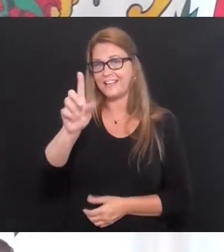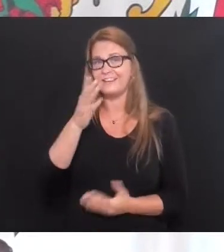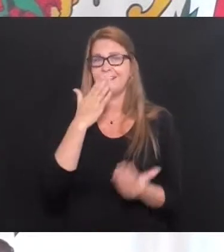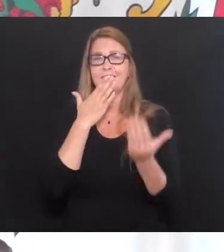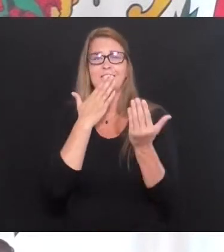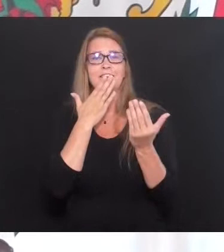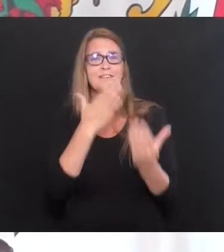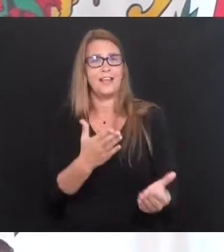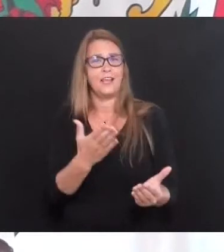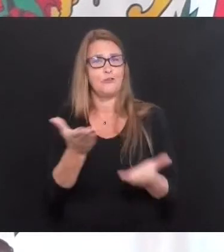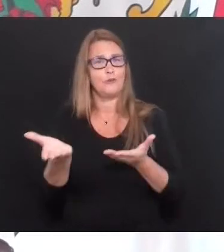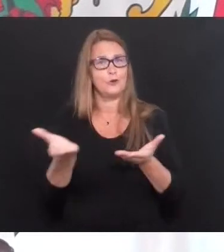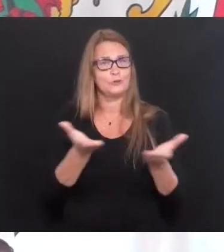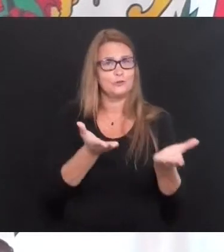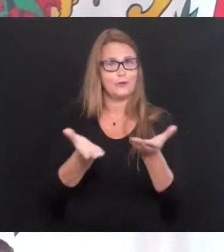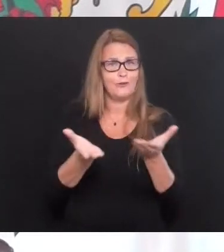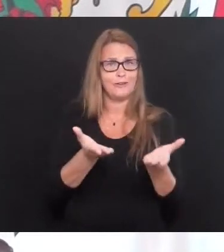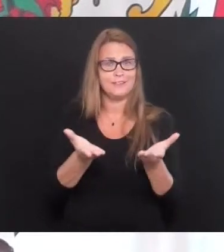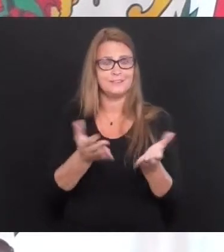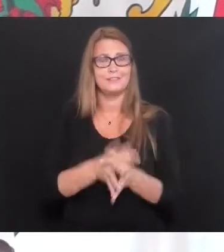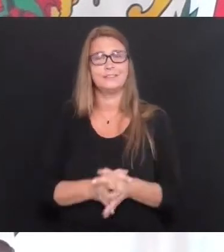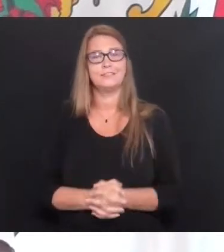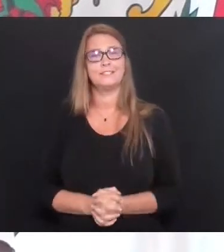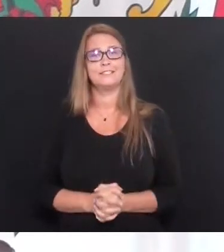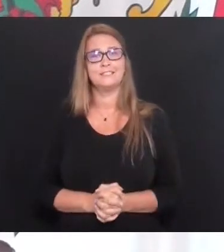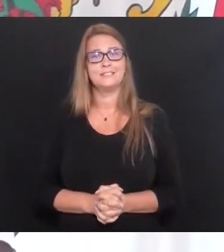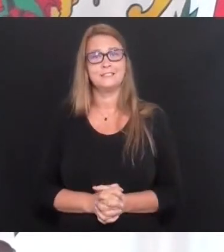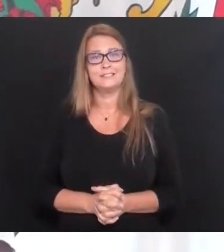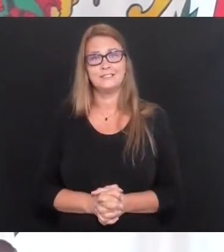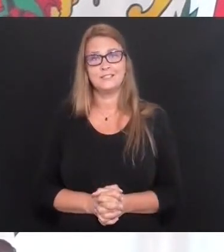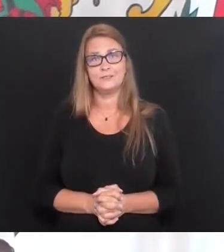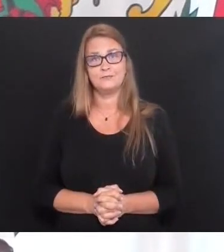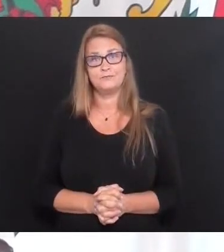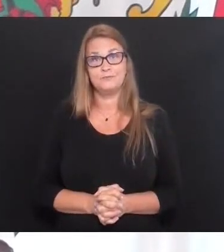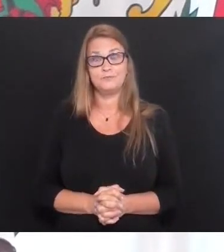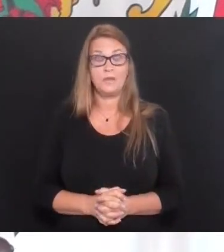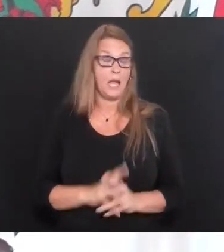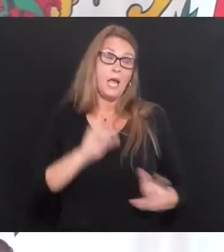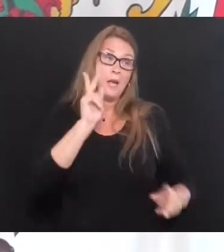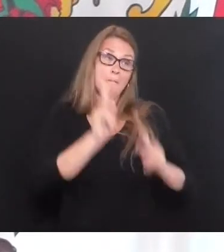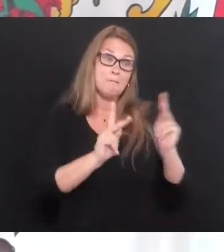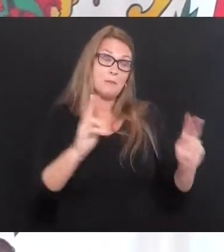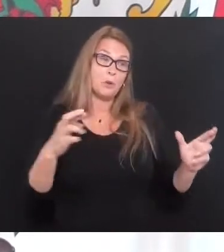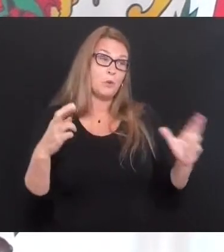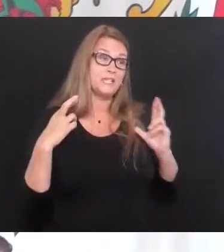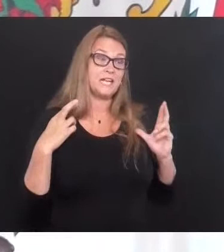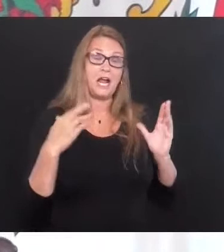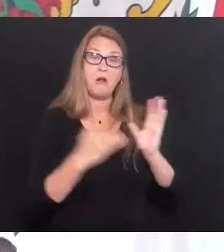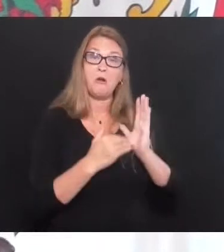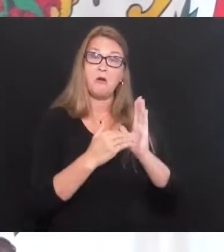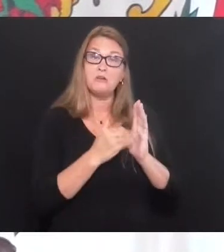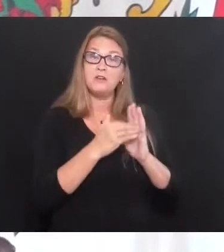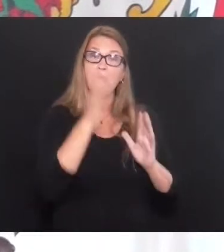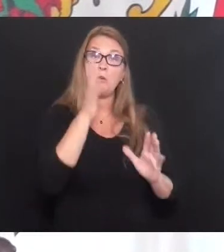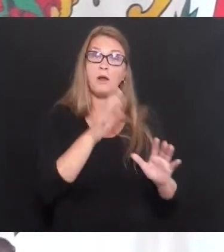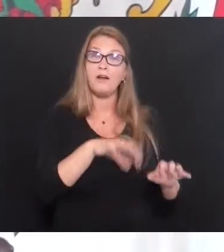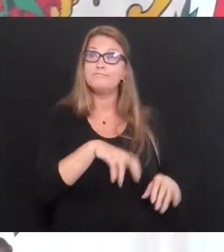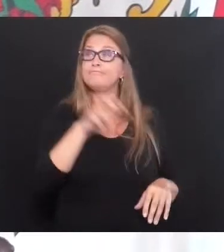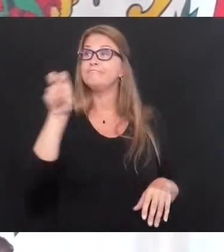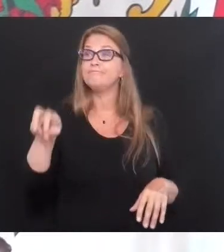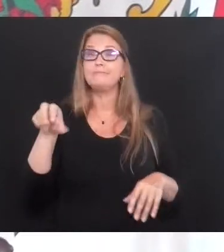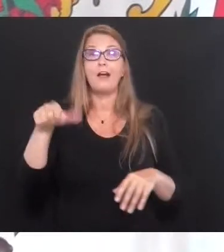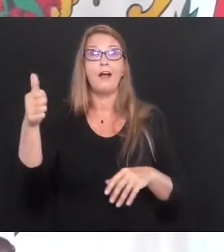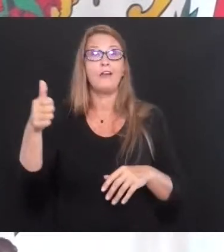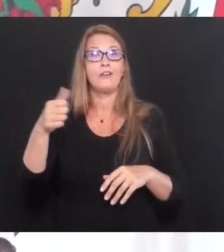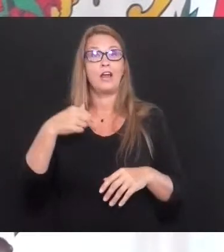service beyond belief. I mean, there's going to be times when people retire and people move on and everything else. Our